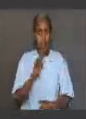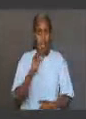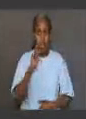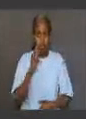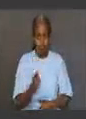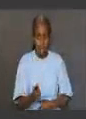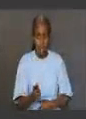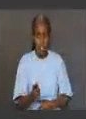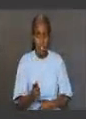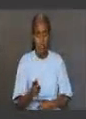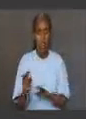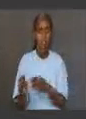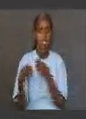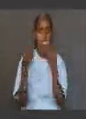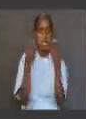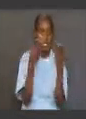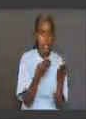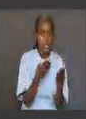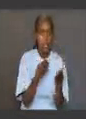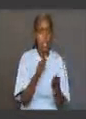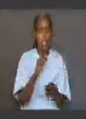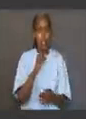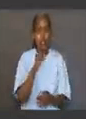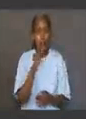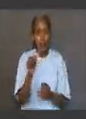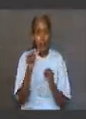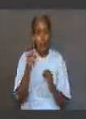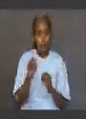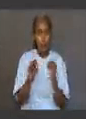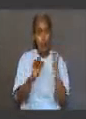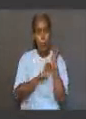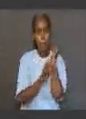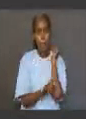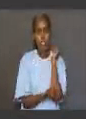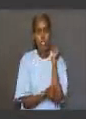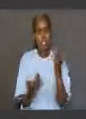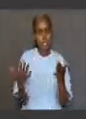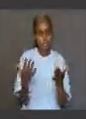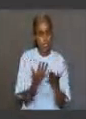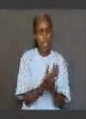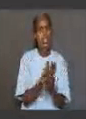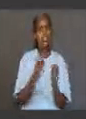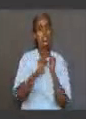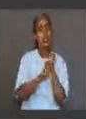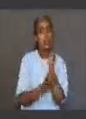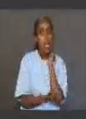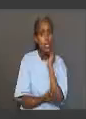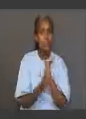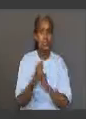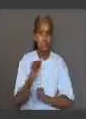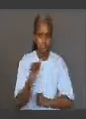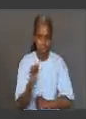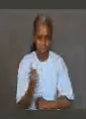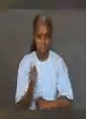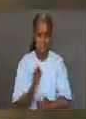logarithm is given with no base, we take it to be base 10.